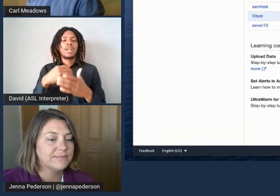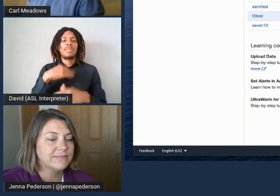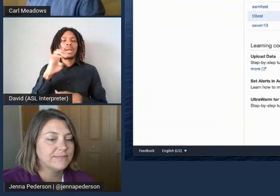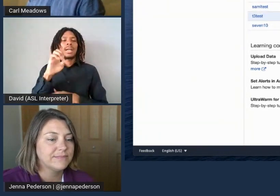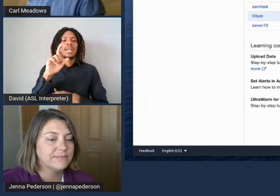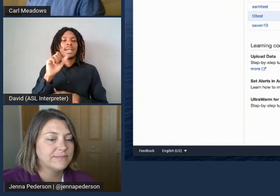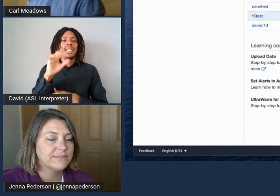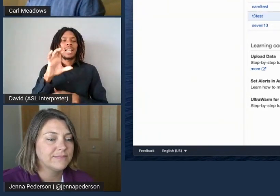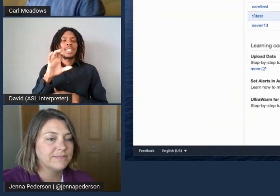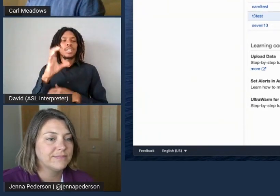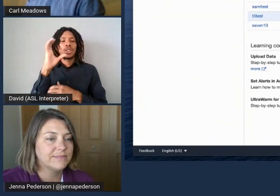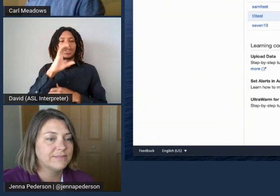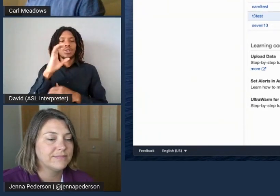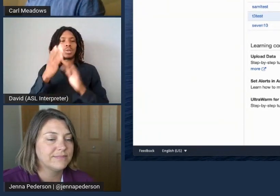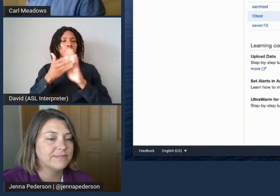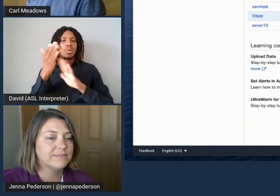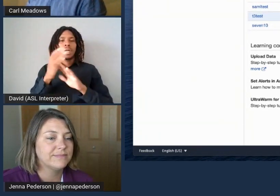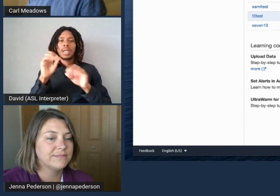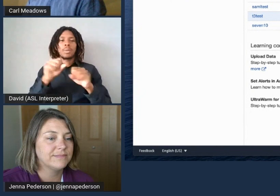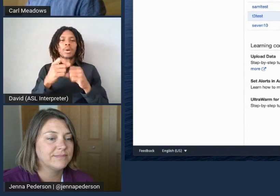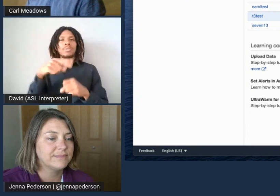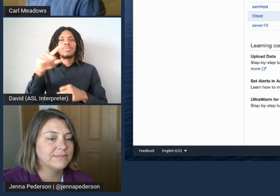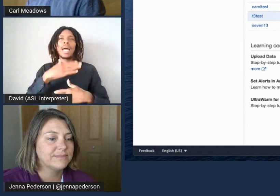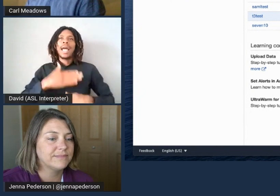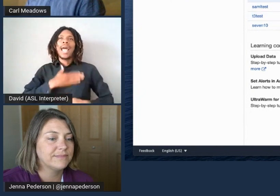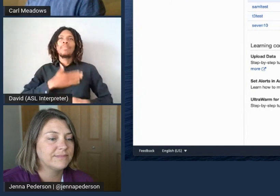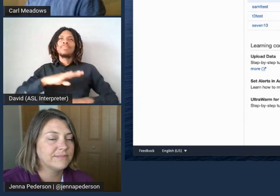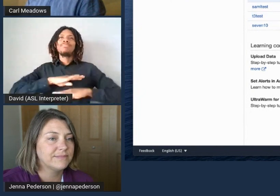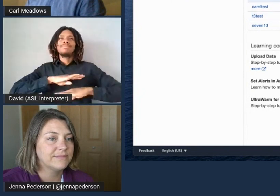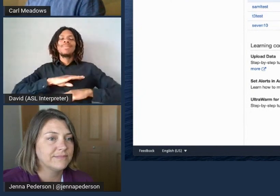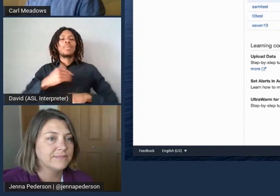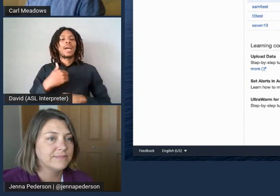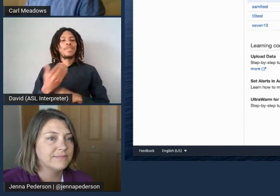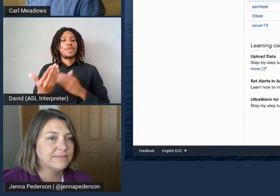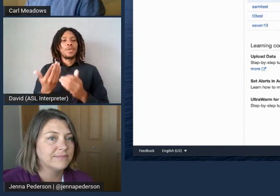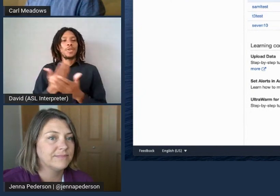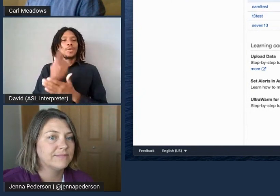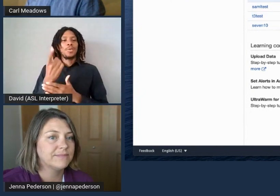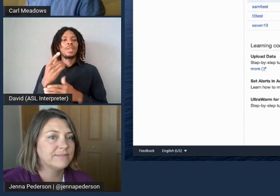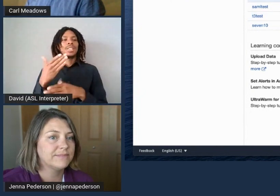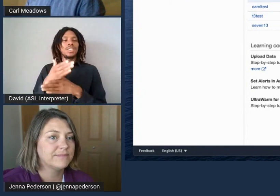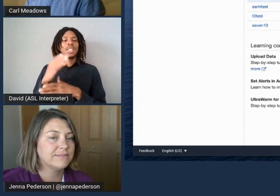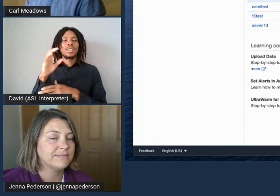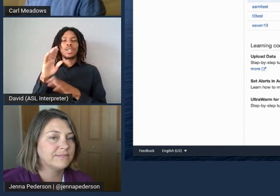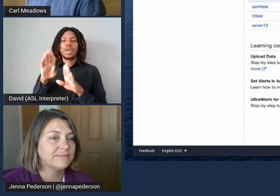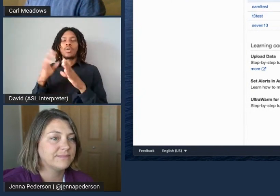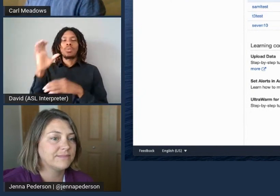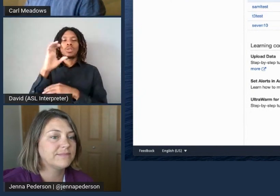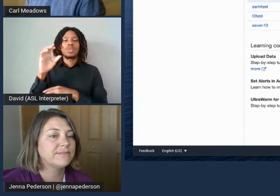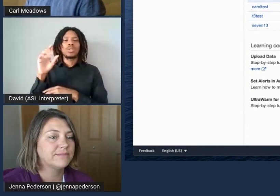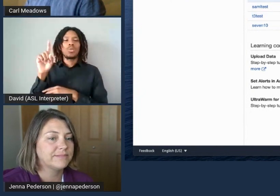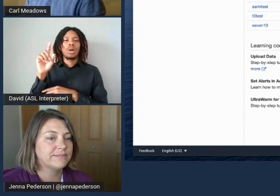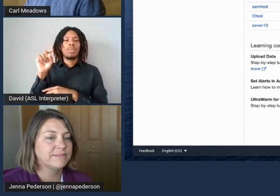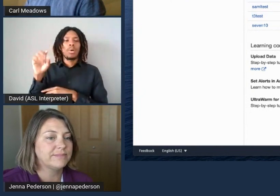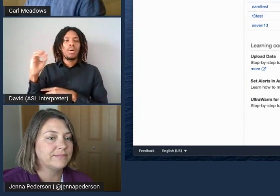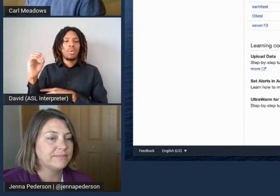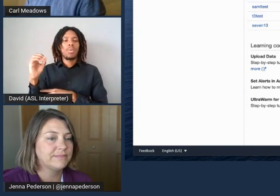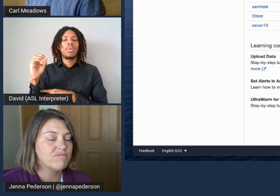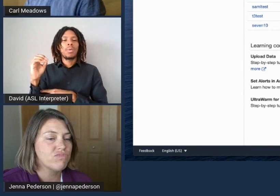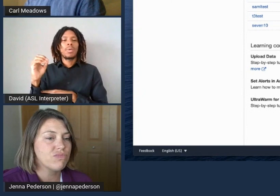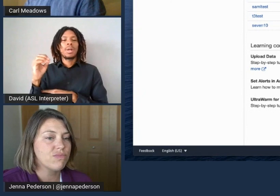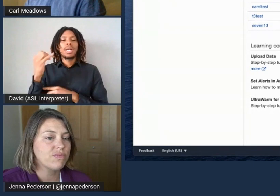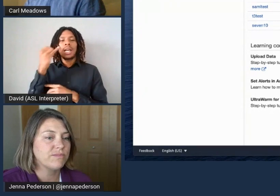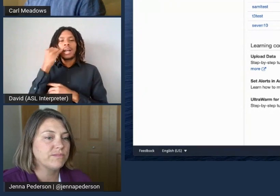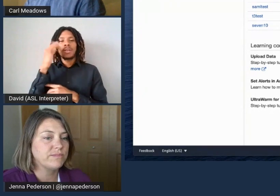running. Nothing broke. They're all very happy. But I have this new one that also shows OpenSearch 1.0. And if I